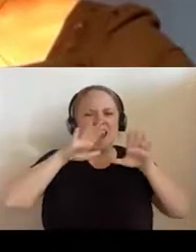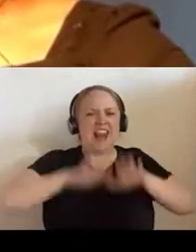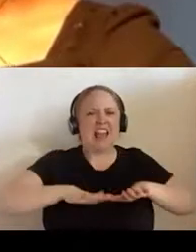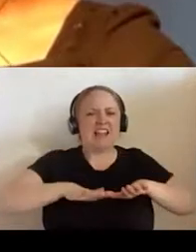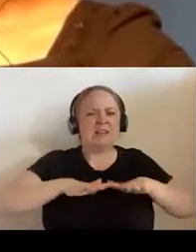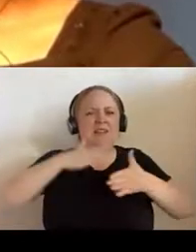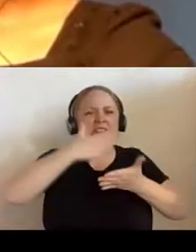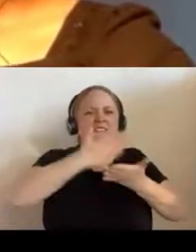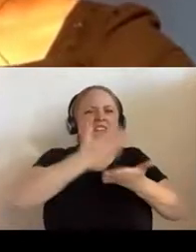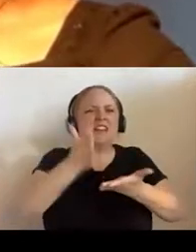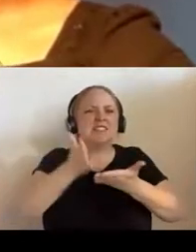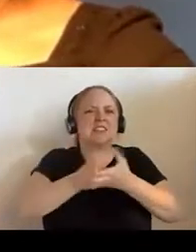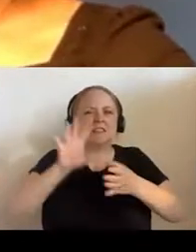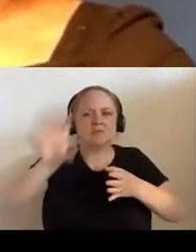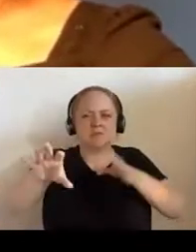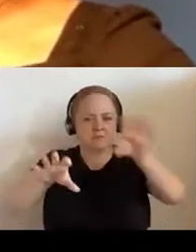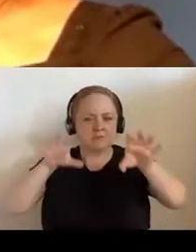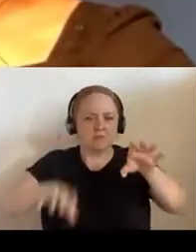Berlin Conference, the idea of